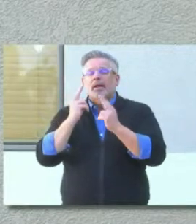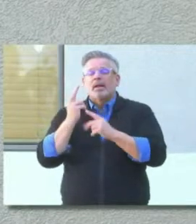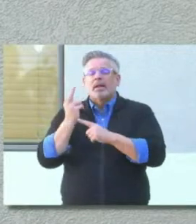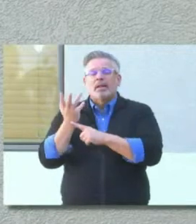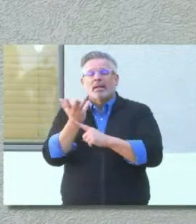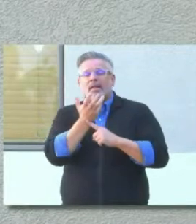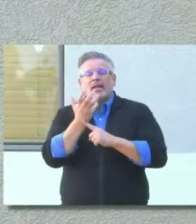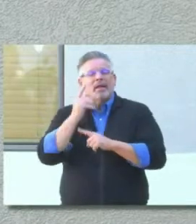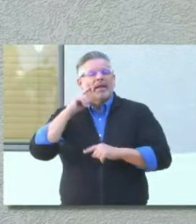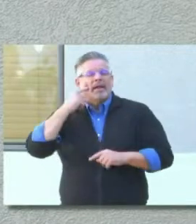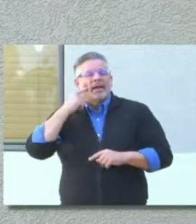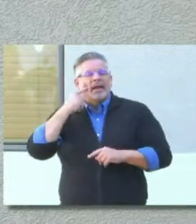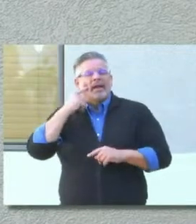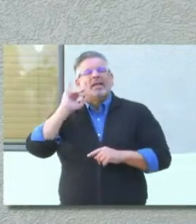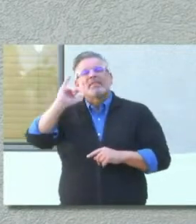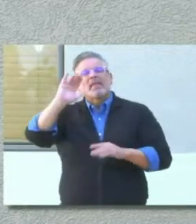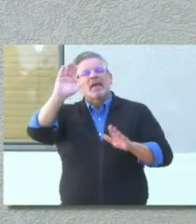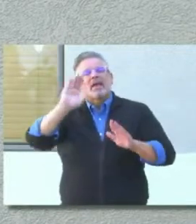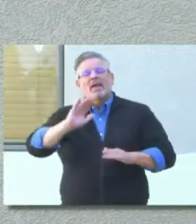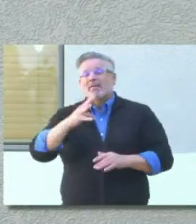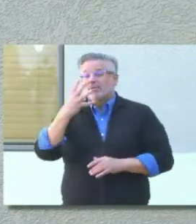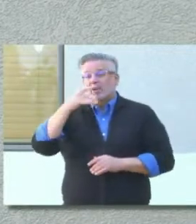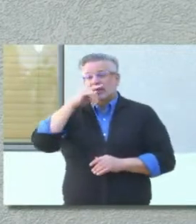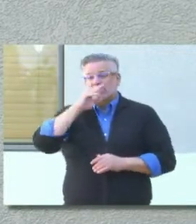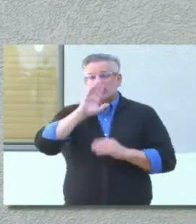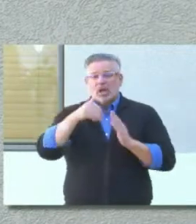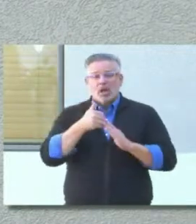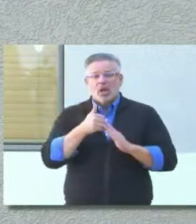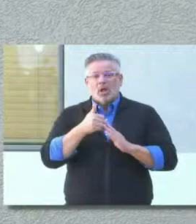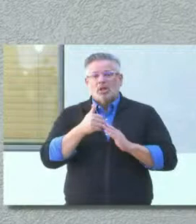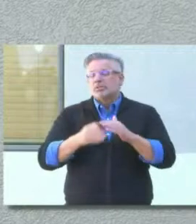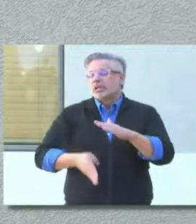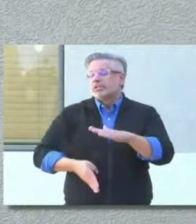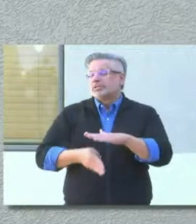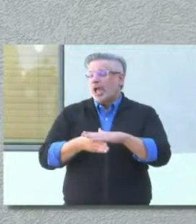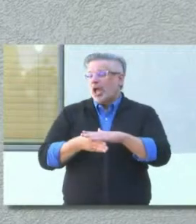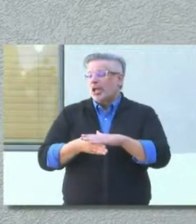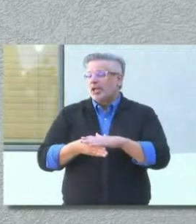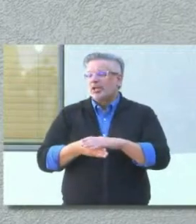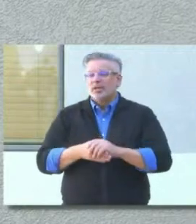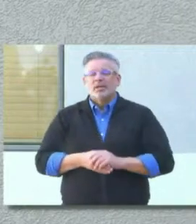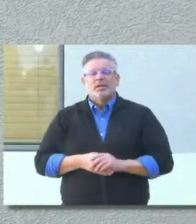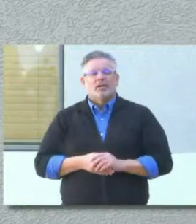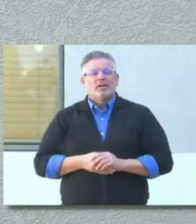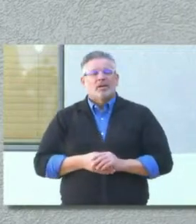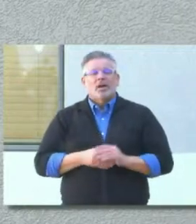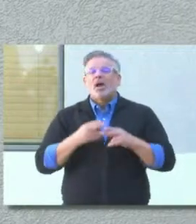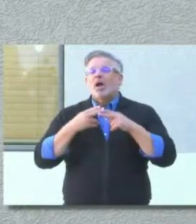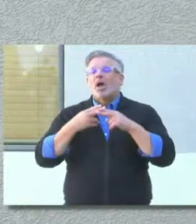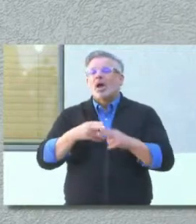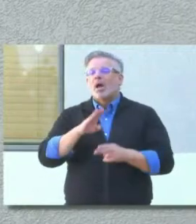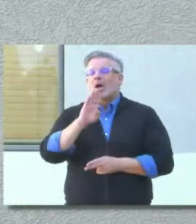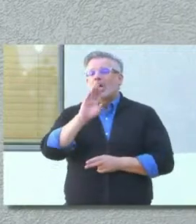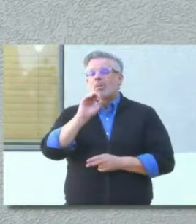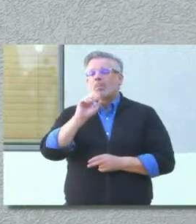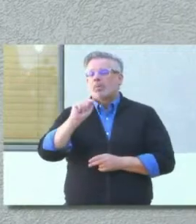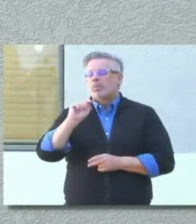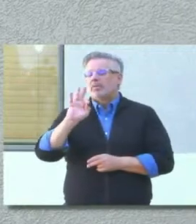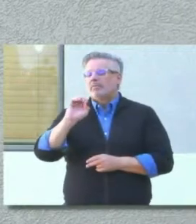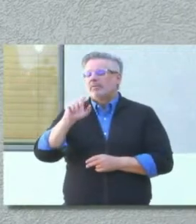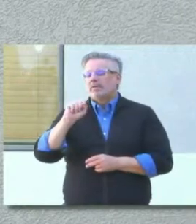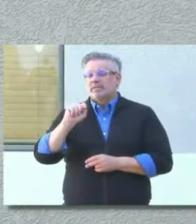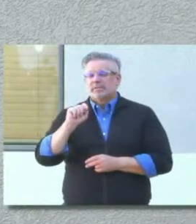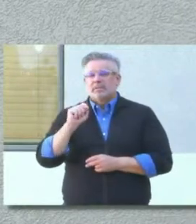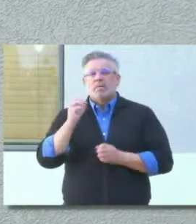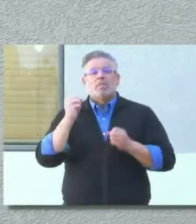Sacramento. It's a remarkable thing. I have 4 kids that all are in soccer, and they have what they call the Boo Fest tournament. So it's